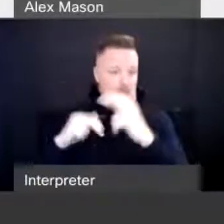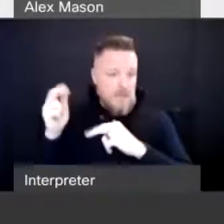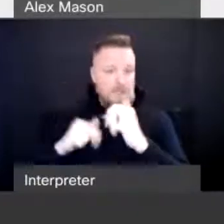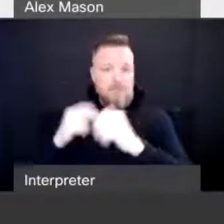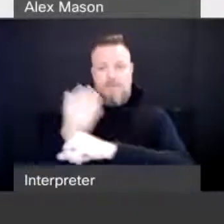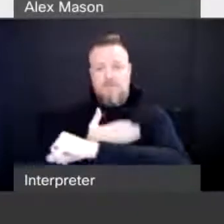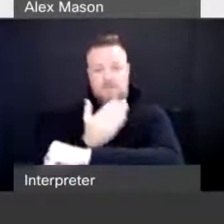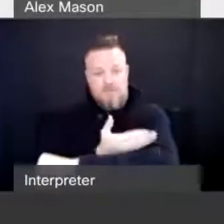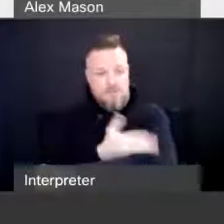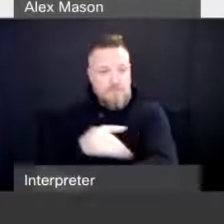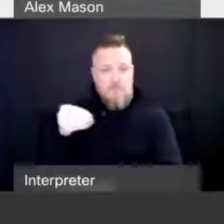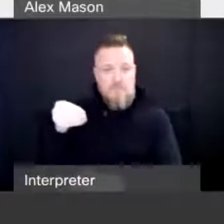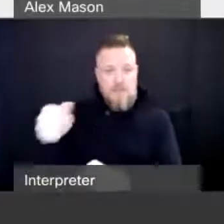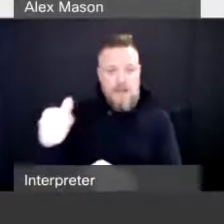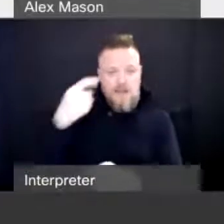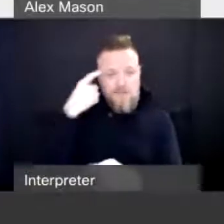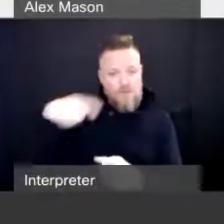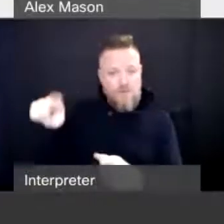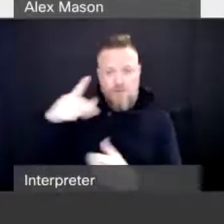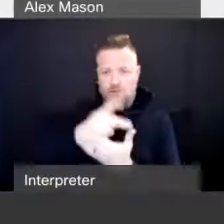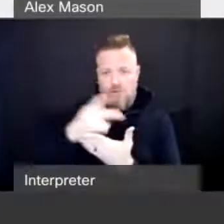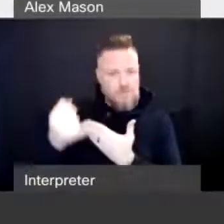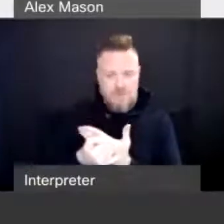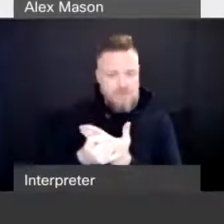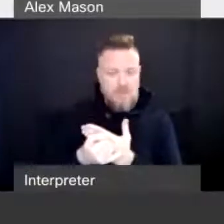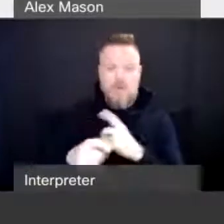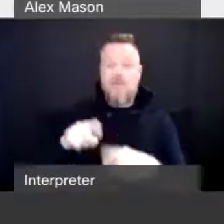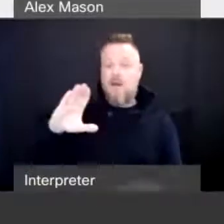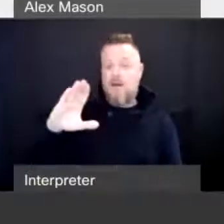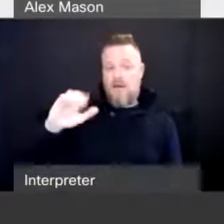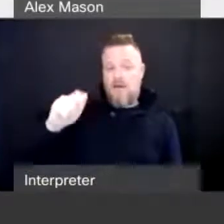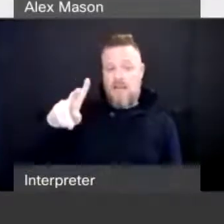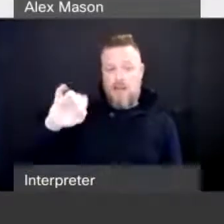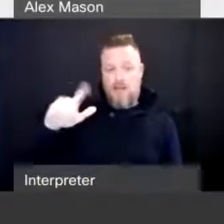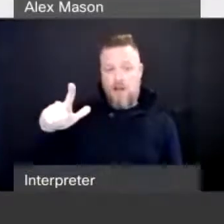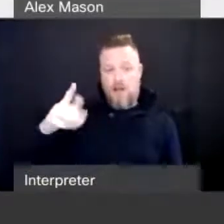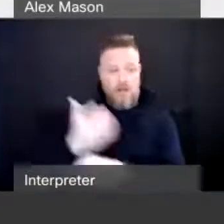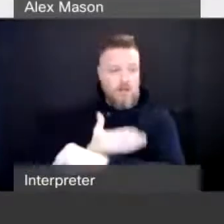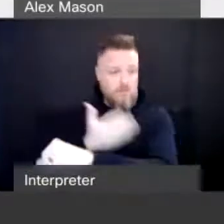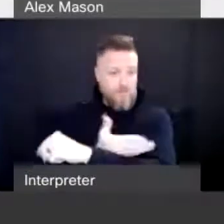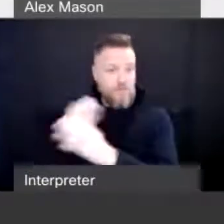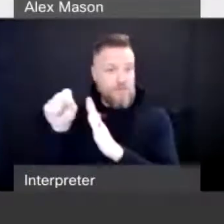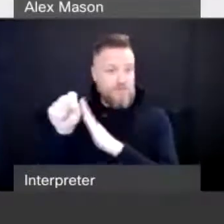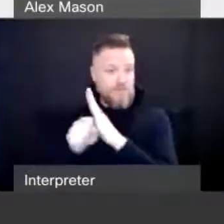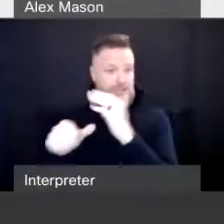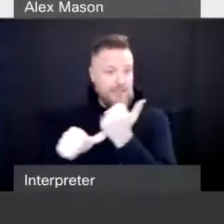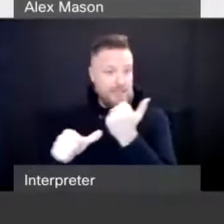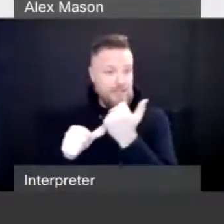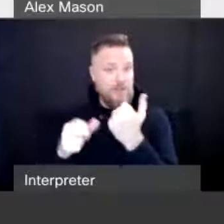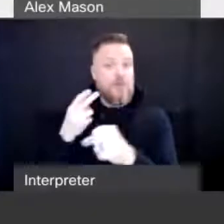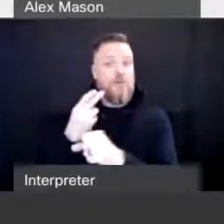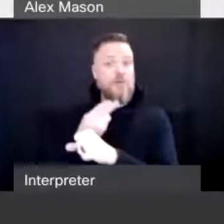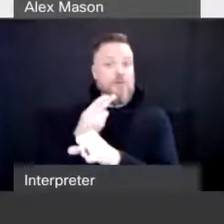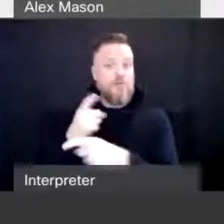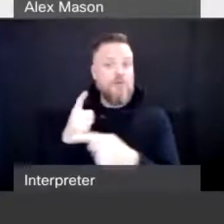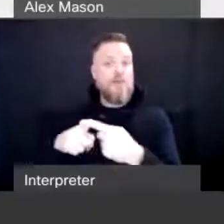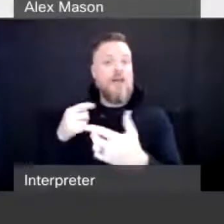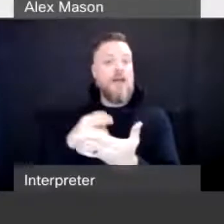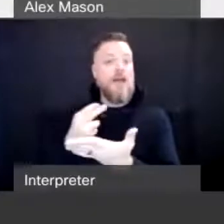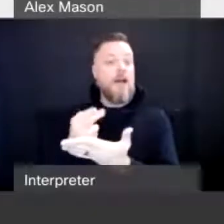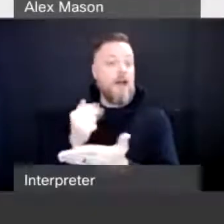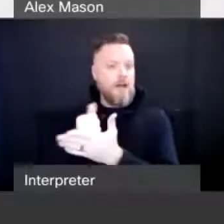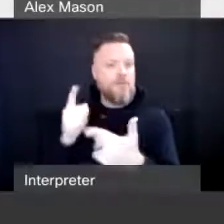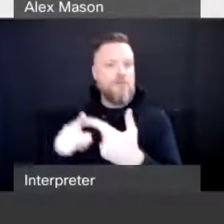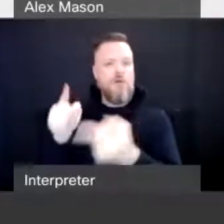pay for projects. Capital improvement state aid is used to help offset the bond payment